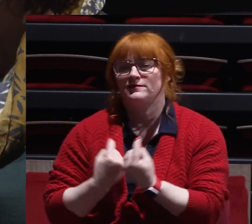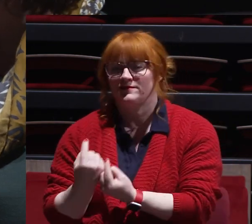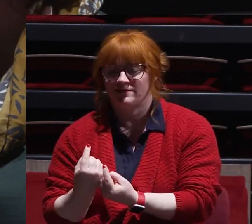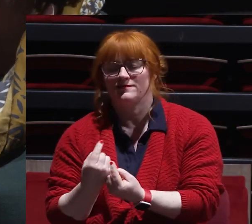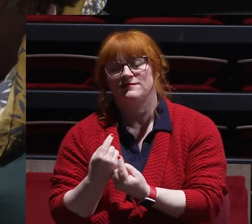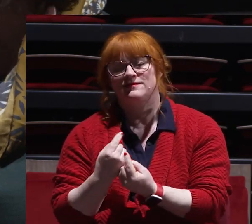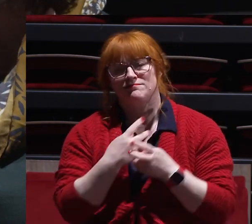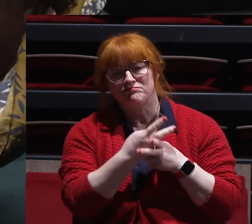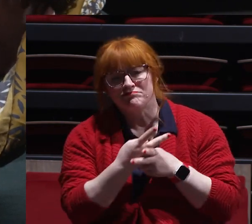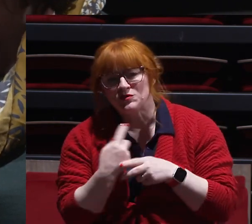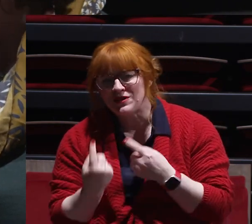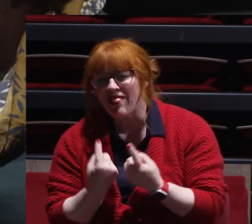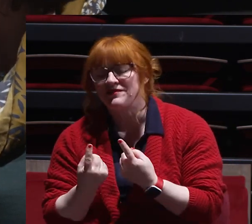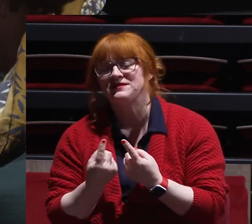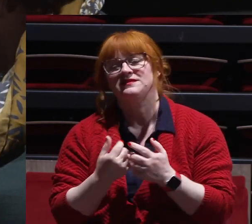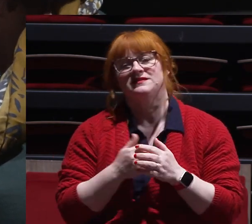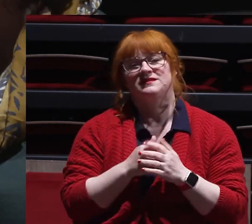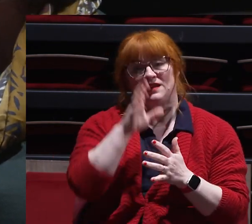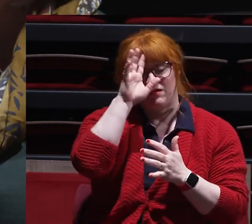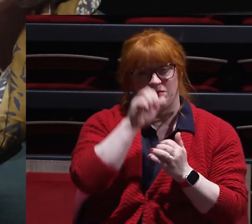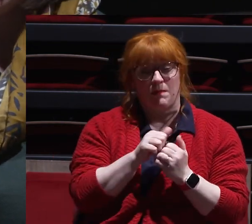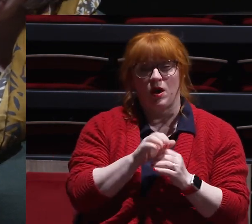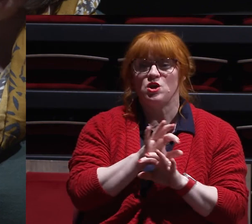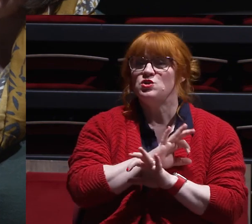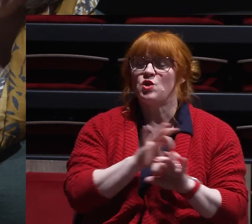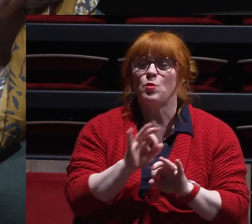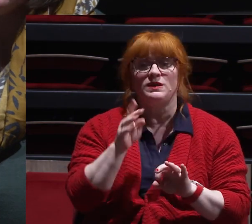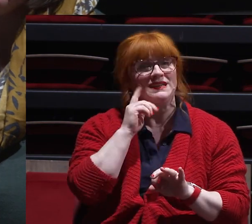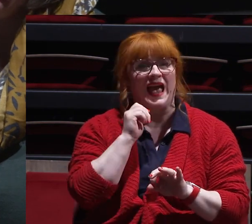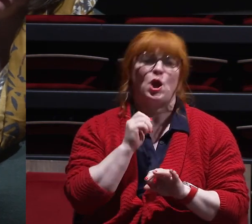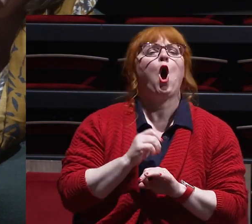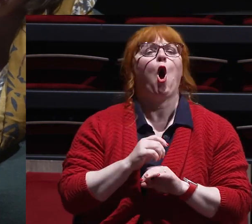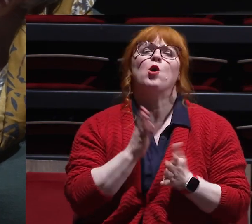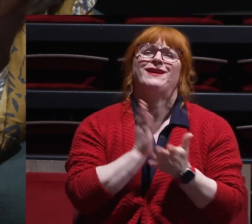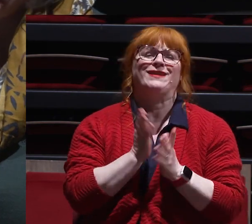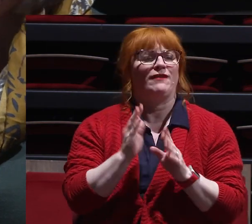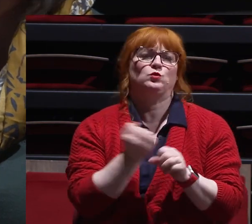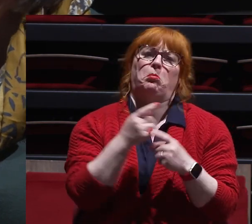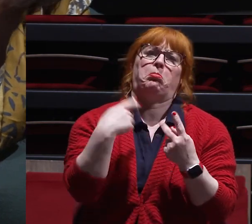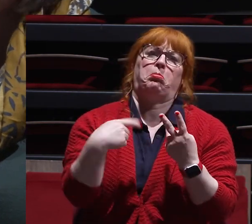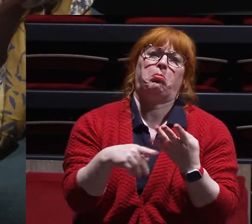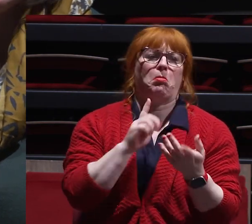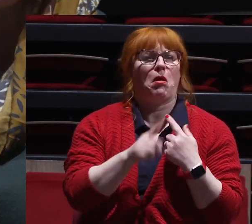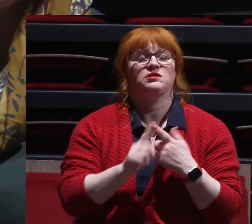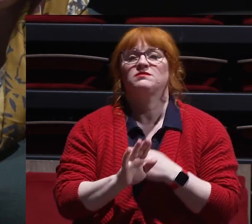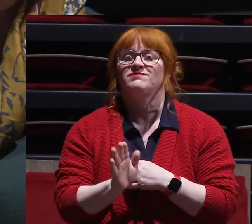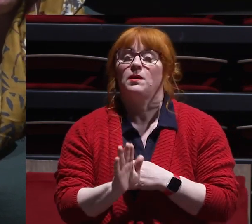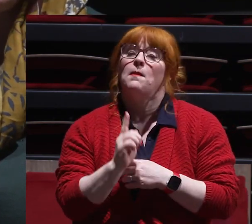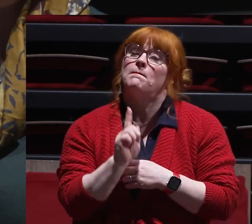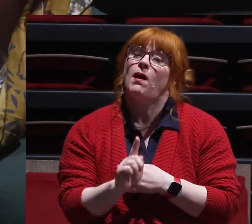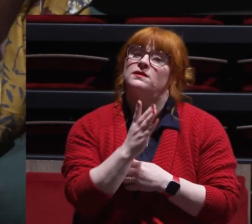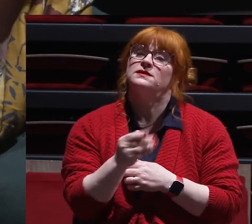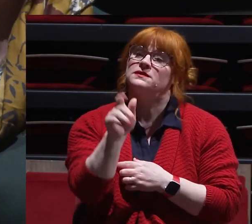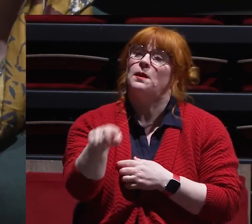very kind to yourself, and just remember that like no one has any answers,